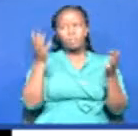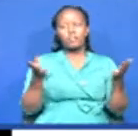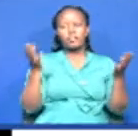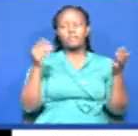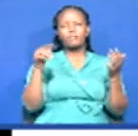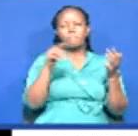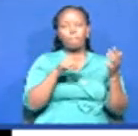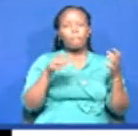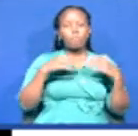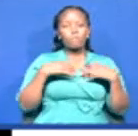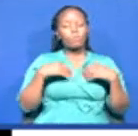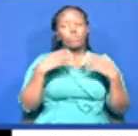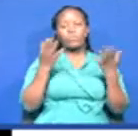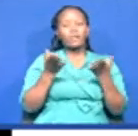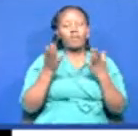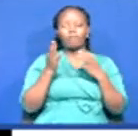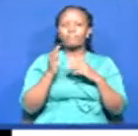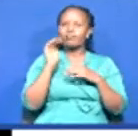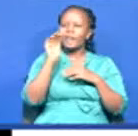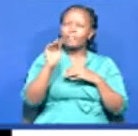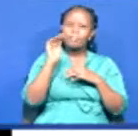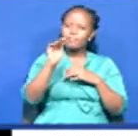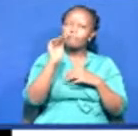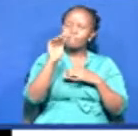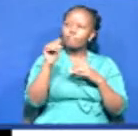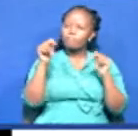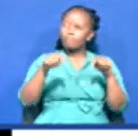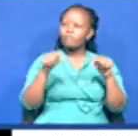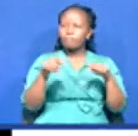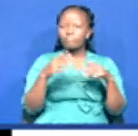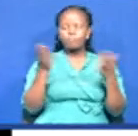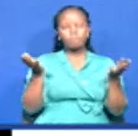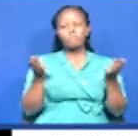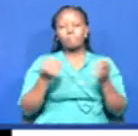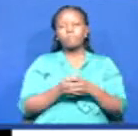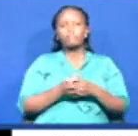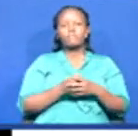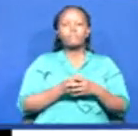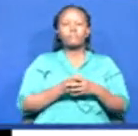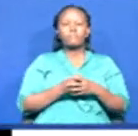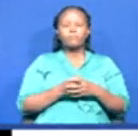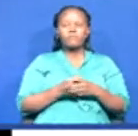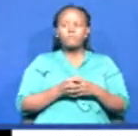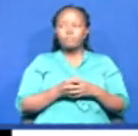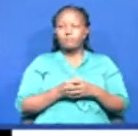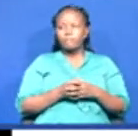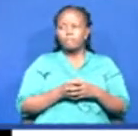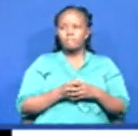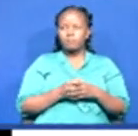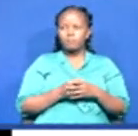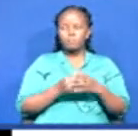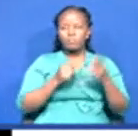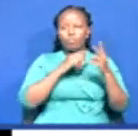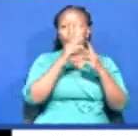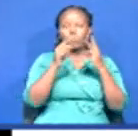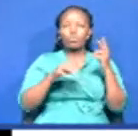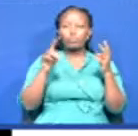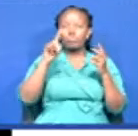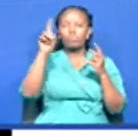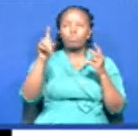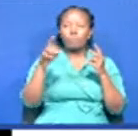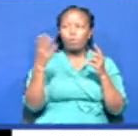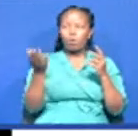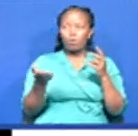we have pressured you a lot today, so if you may. All right, I think those two questions goes to Akoten,